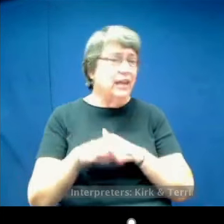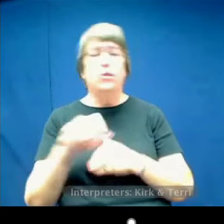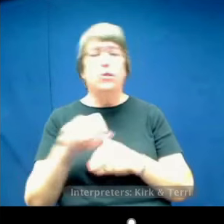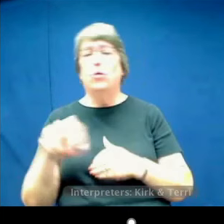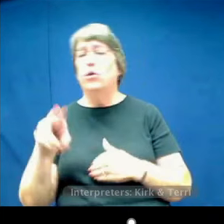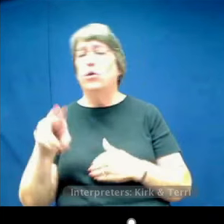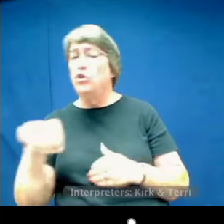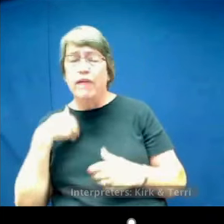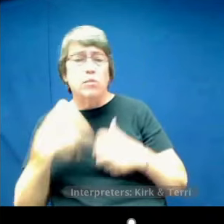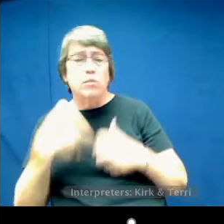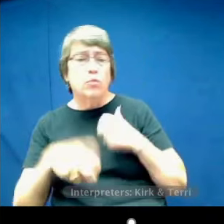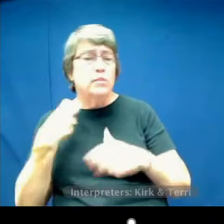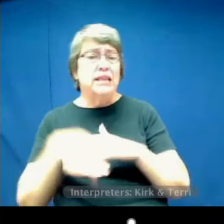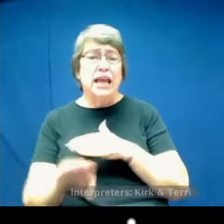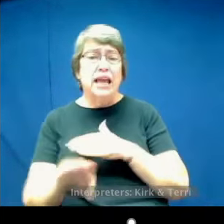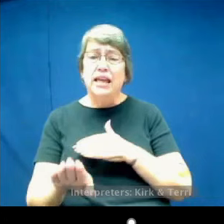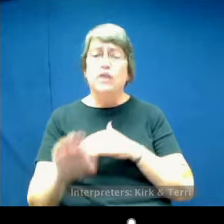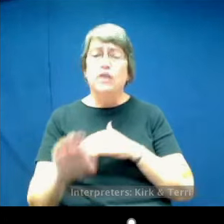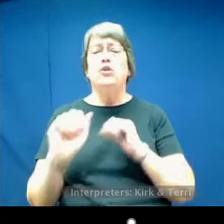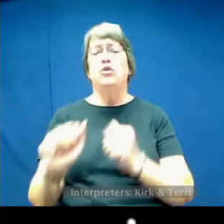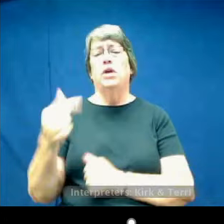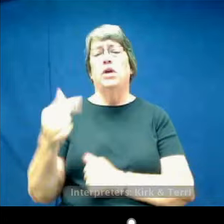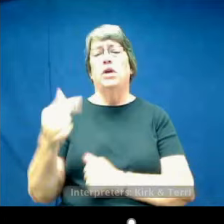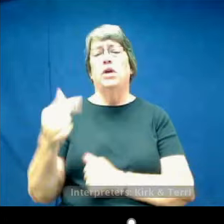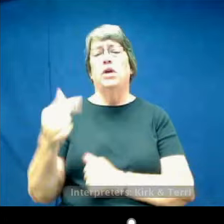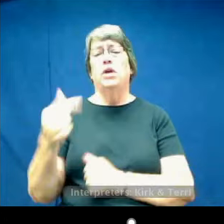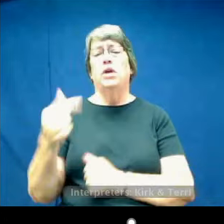in, just Google